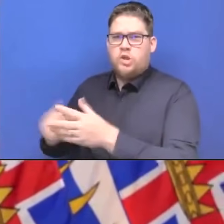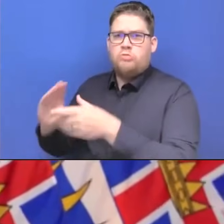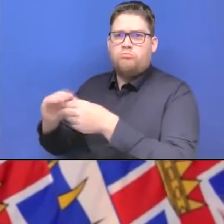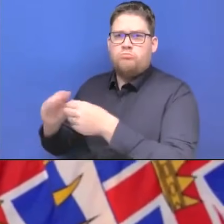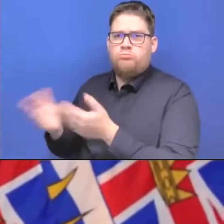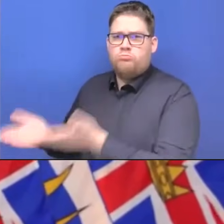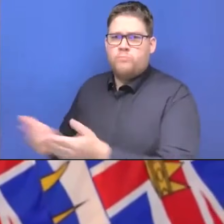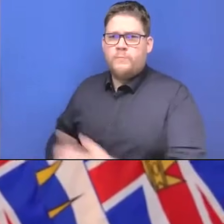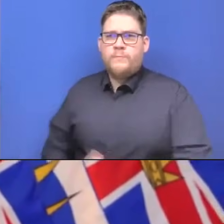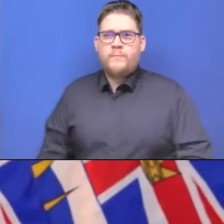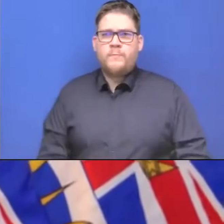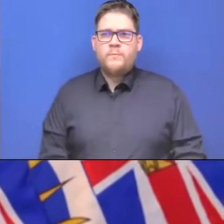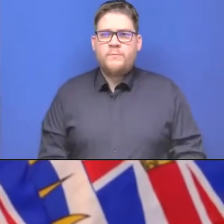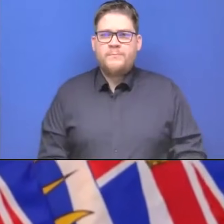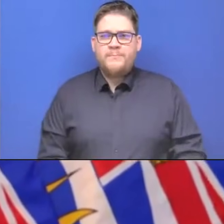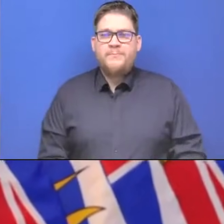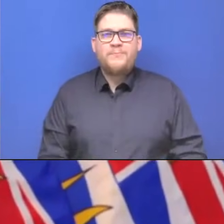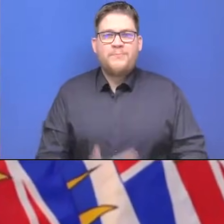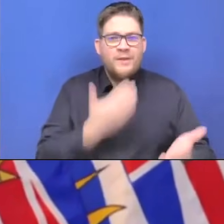Thank you very much and good afternoon.